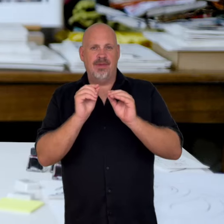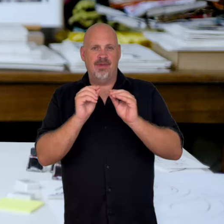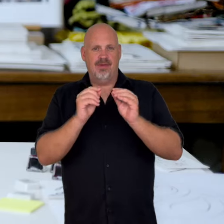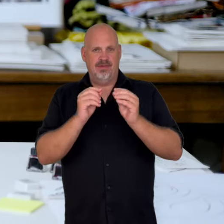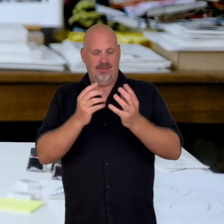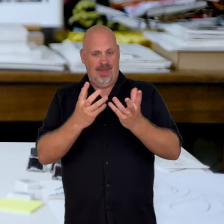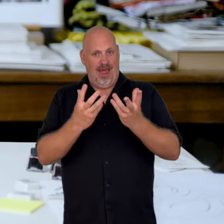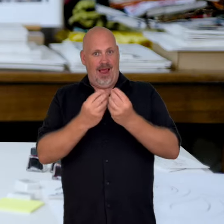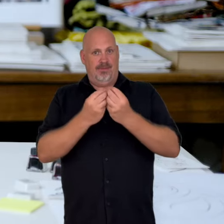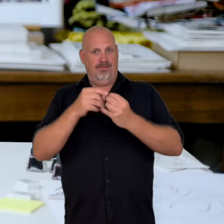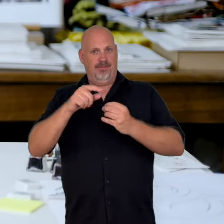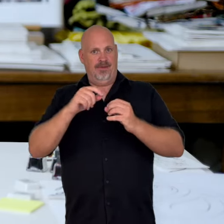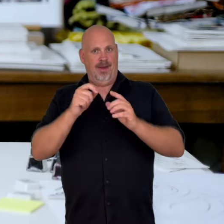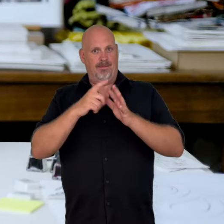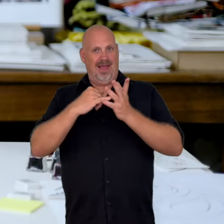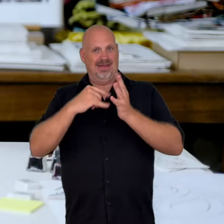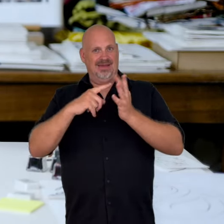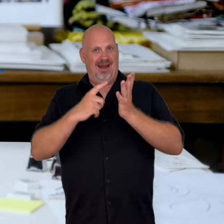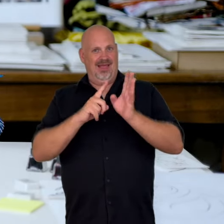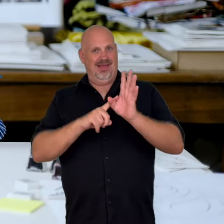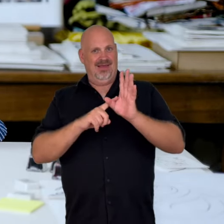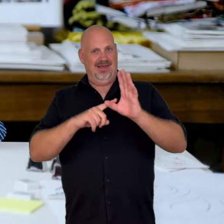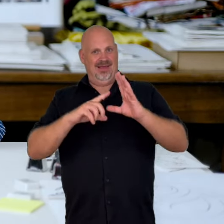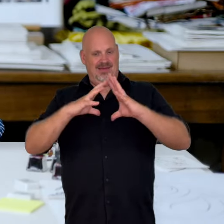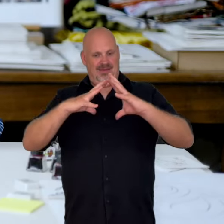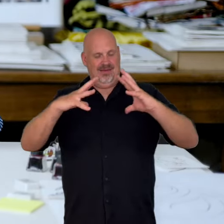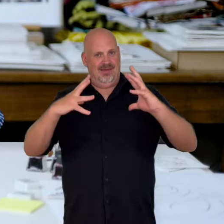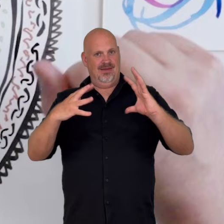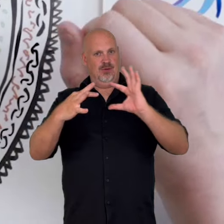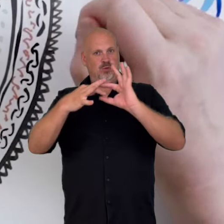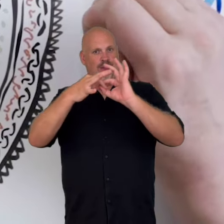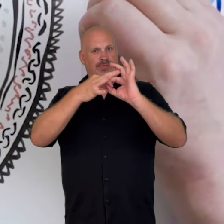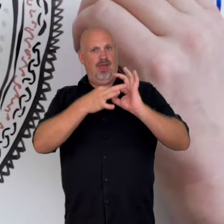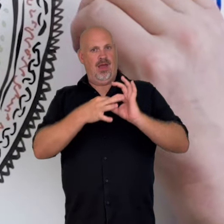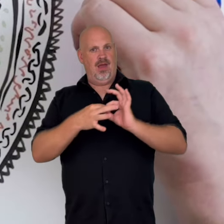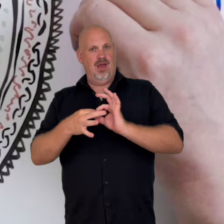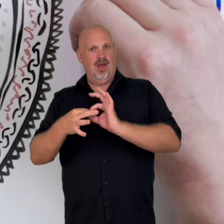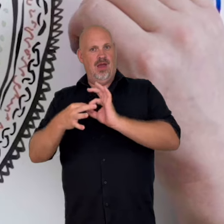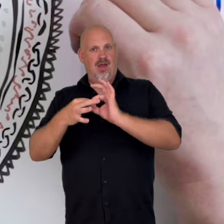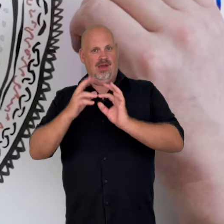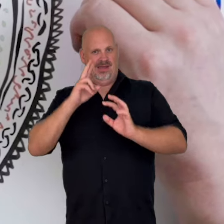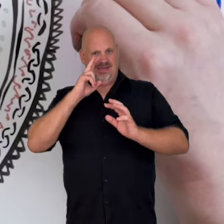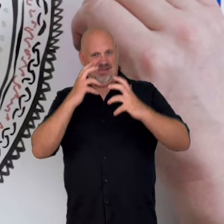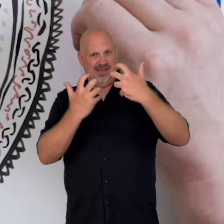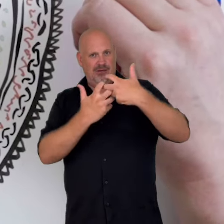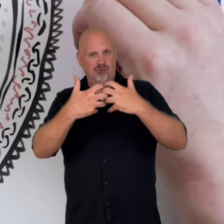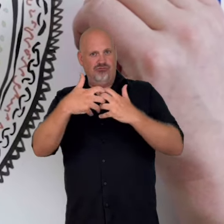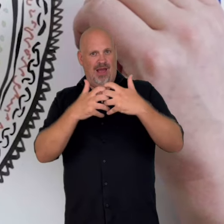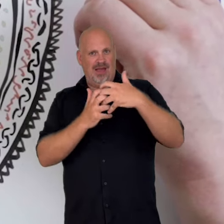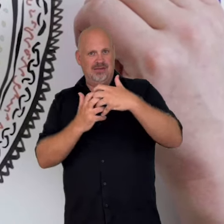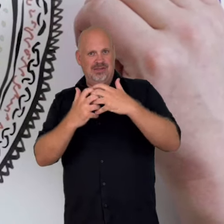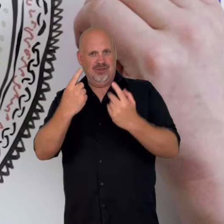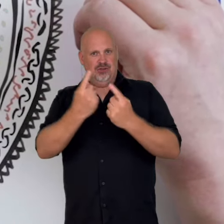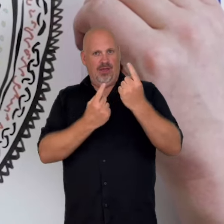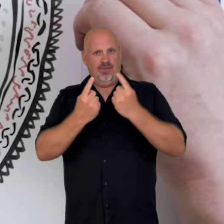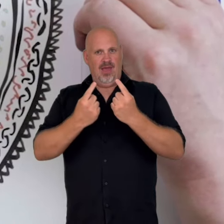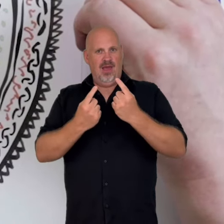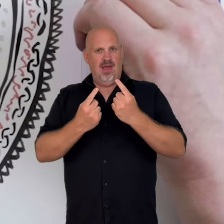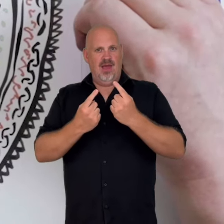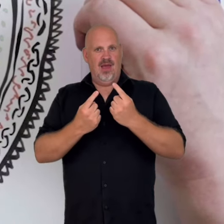Maybe in some of the more open areas here as well, we can start doing some little